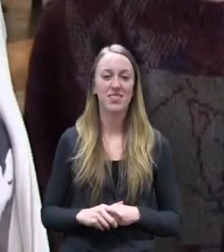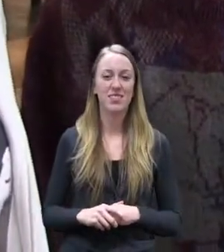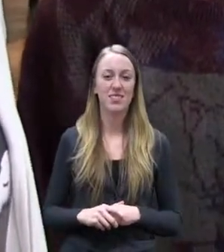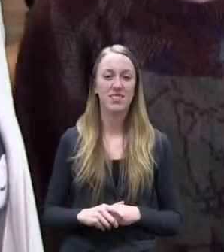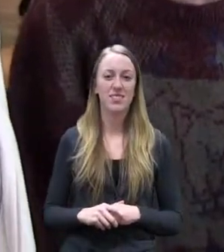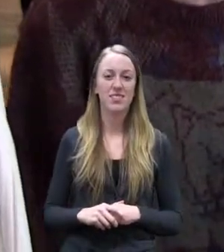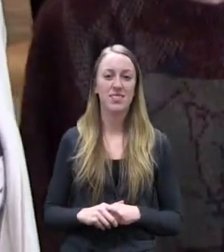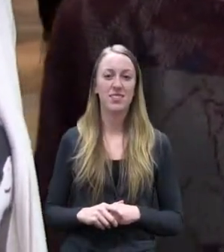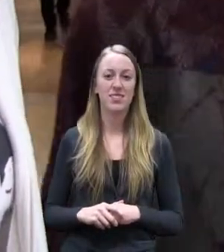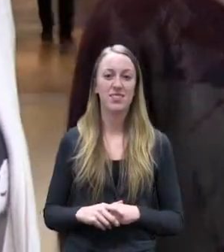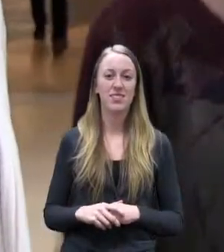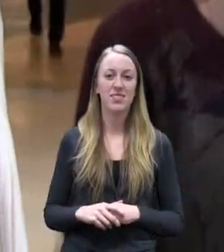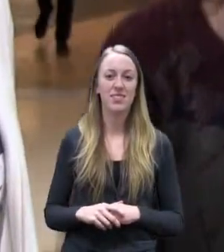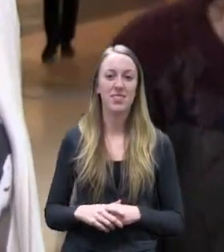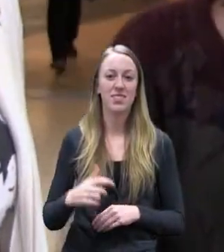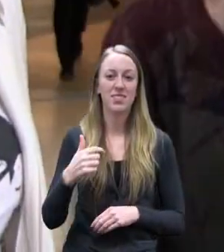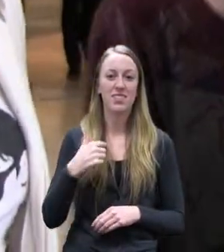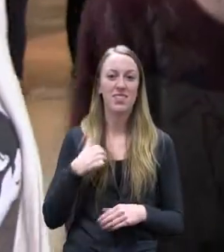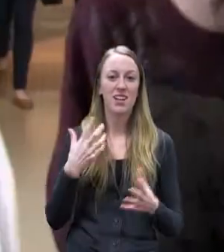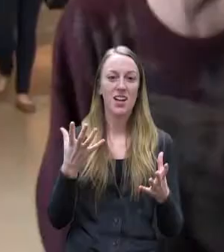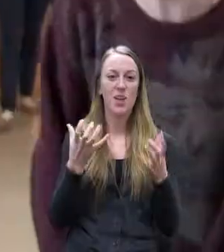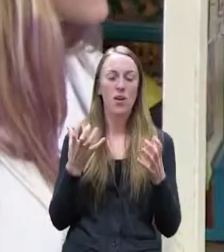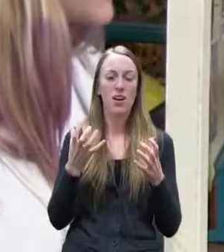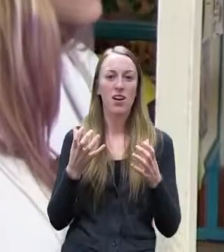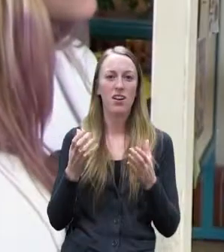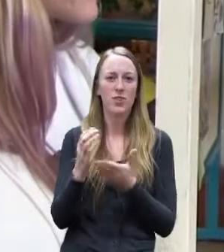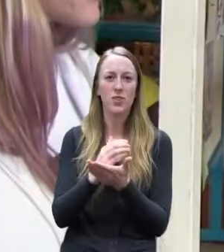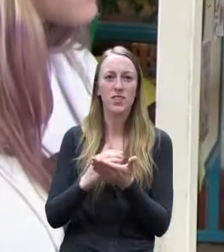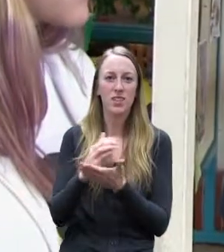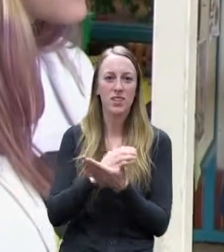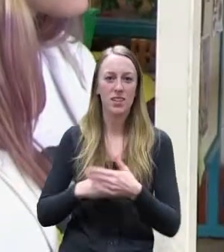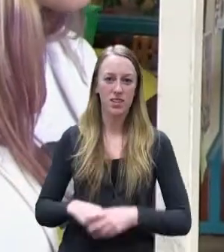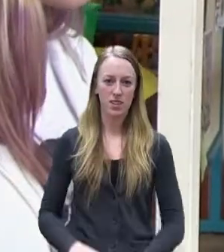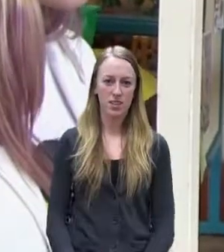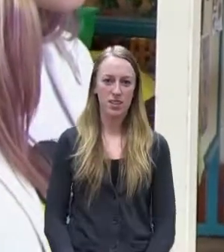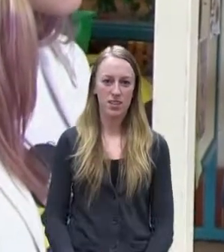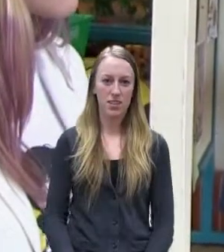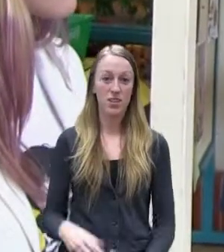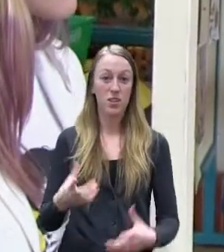Christmas? So, wheat cream. What do you want for Christmas?